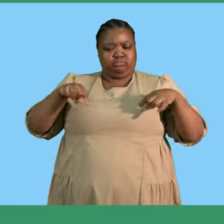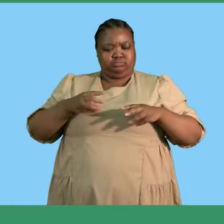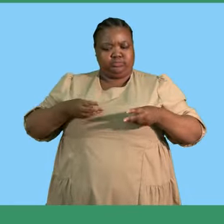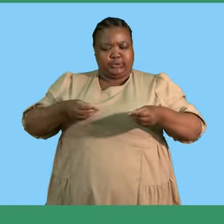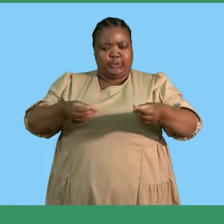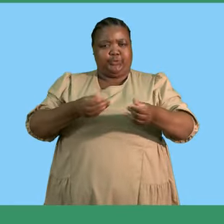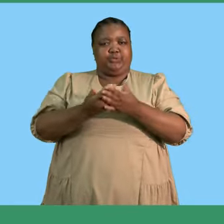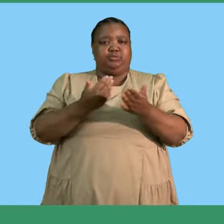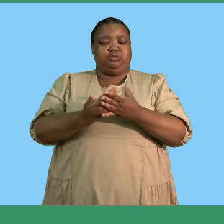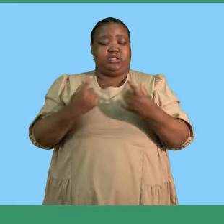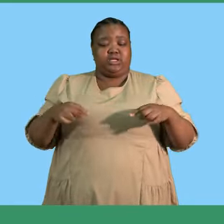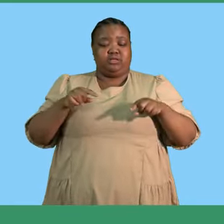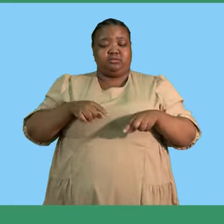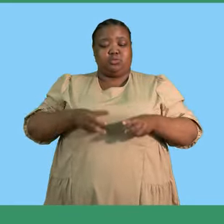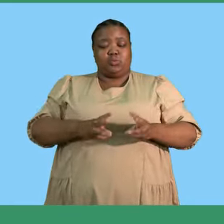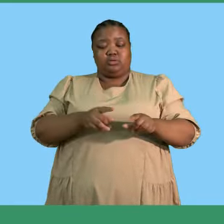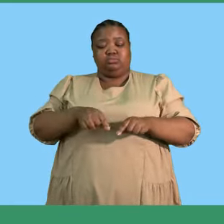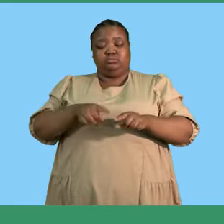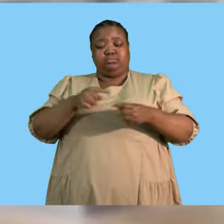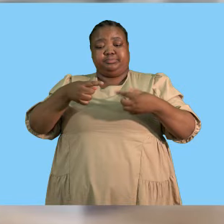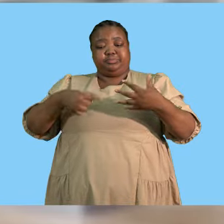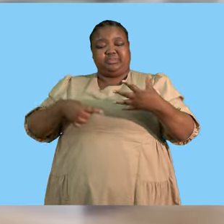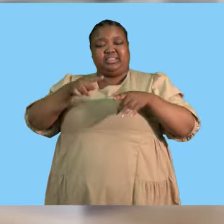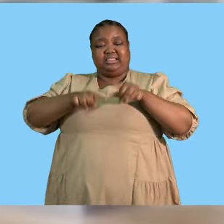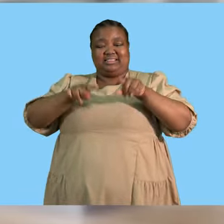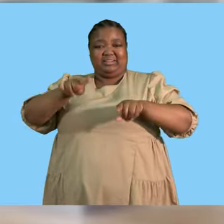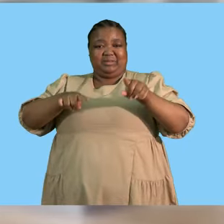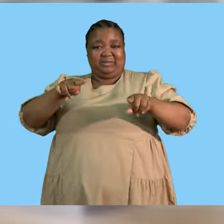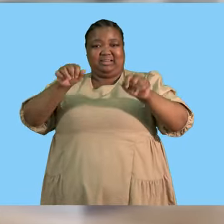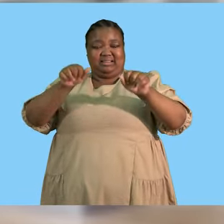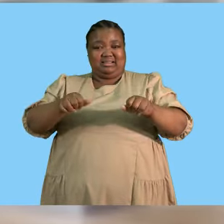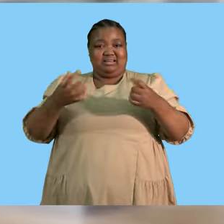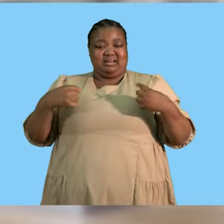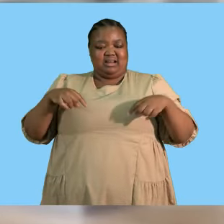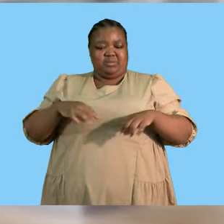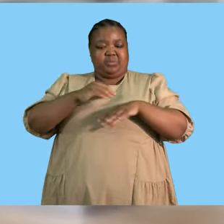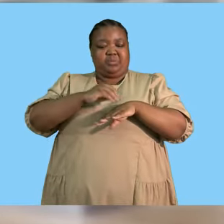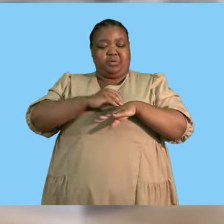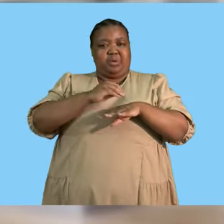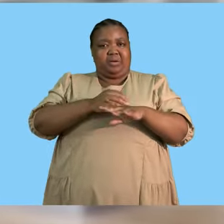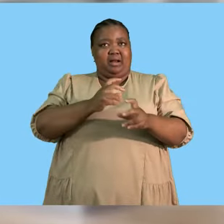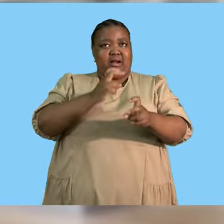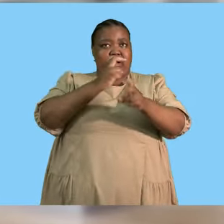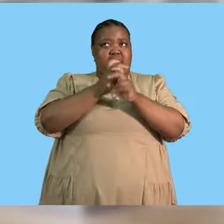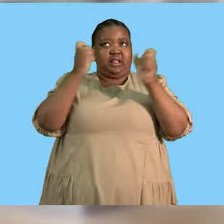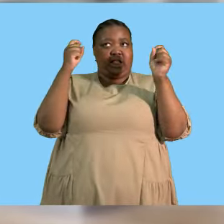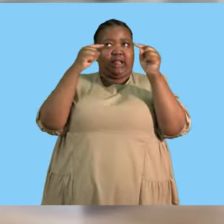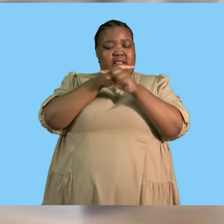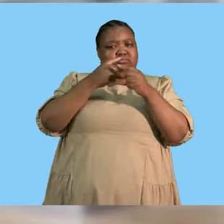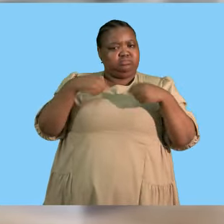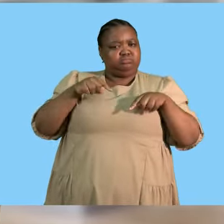Now, because we are applying different ways of doing things, we are better able to solve problems that